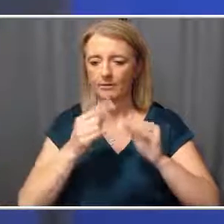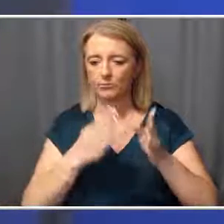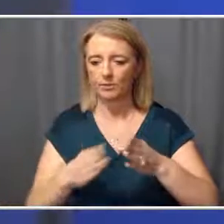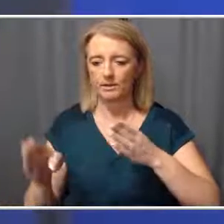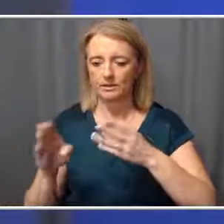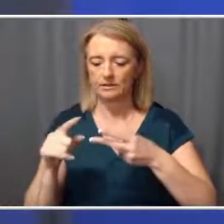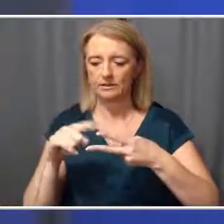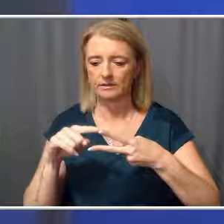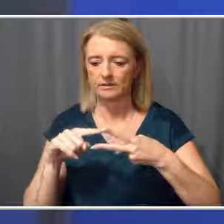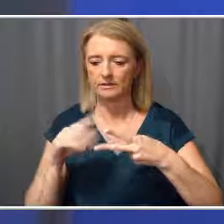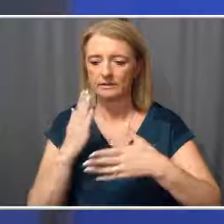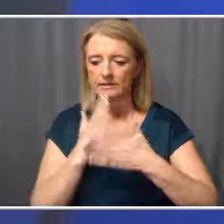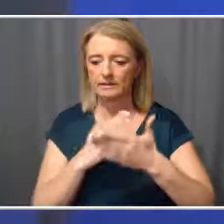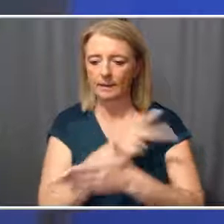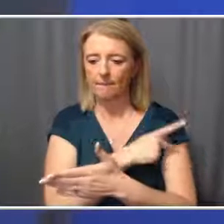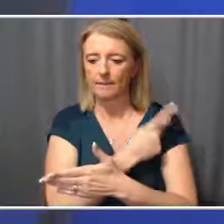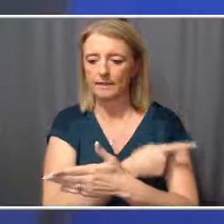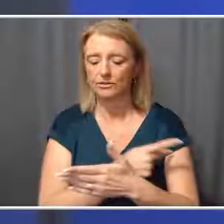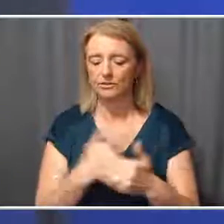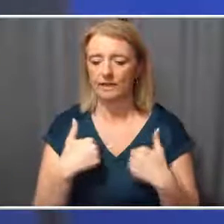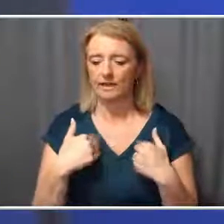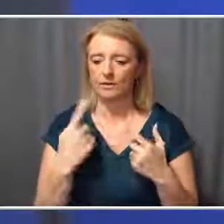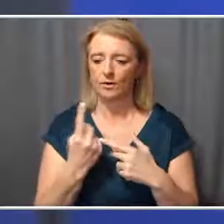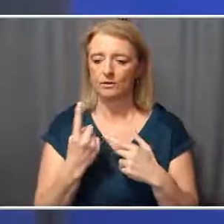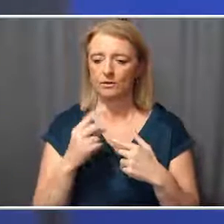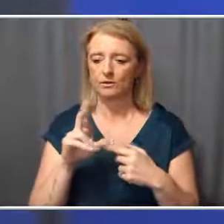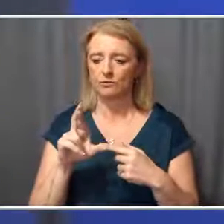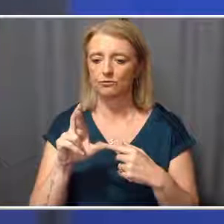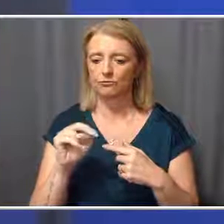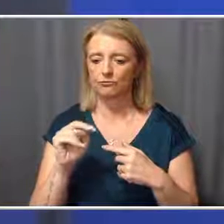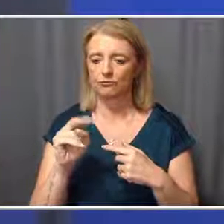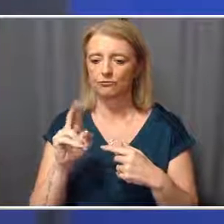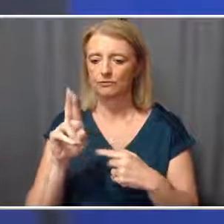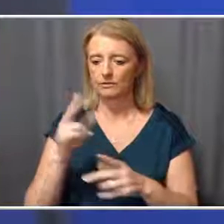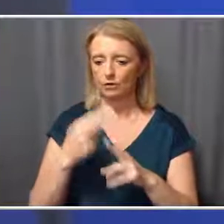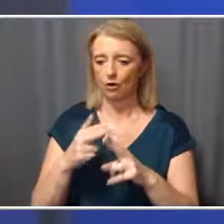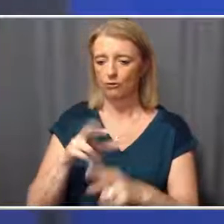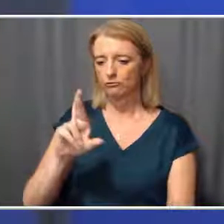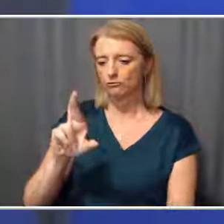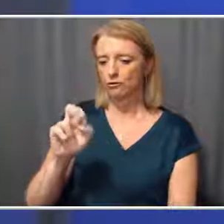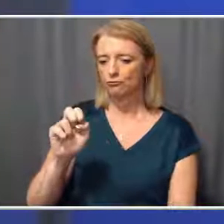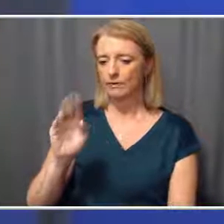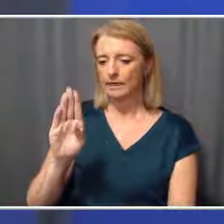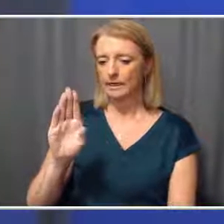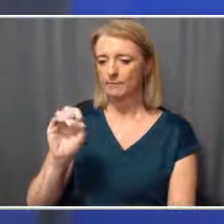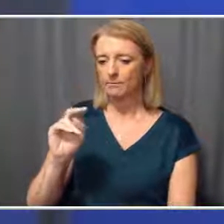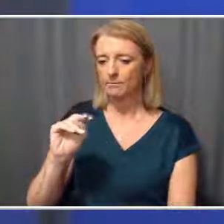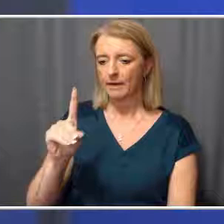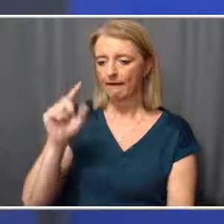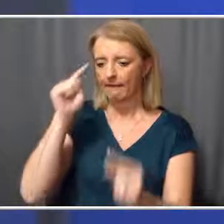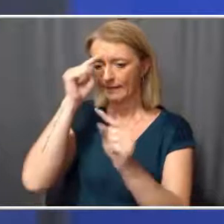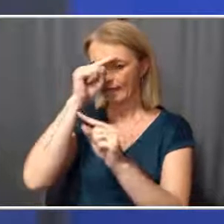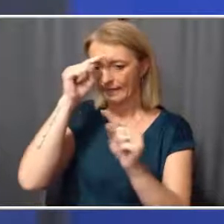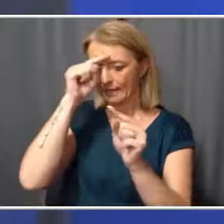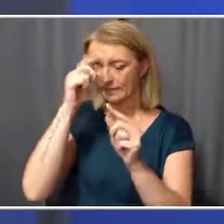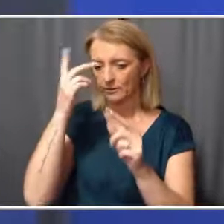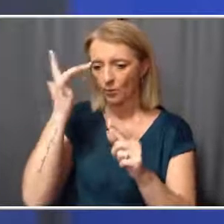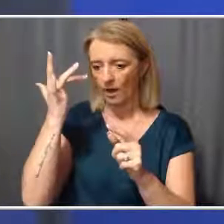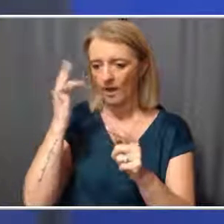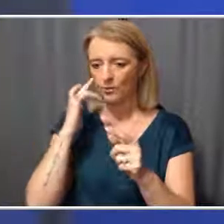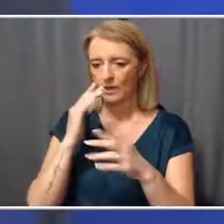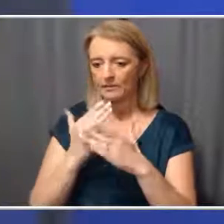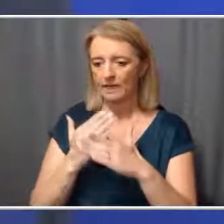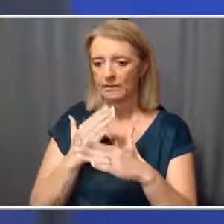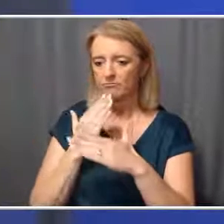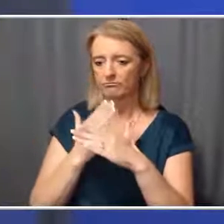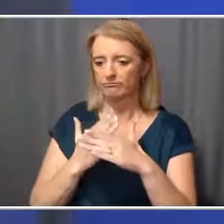lot of migraine patients will tell you. They always feel something there, and it's a question of, is it going active and turning into a migraine, or is it just